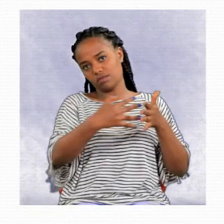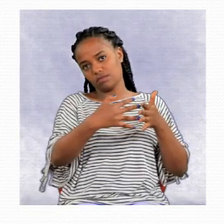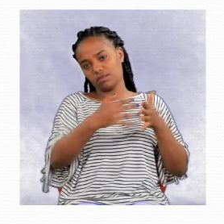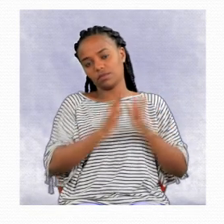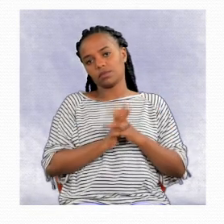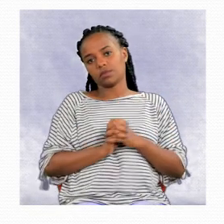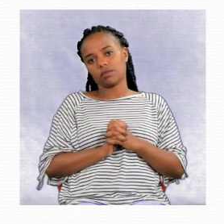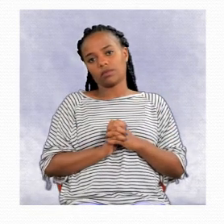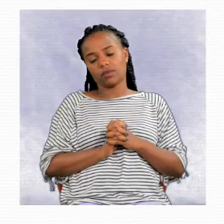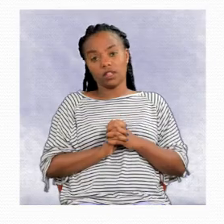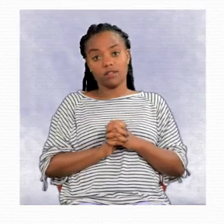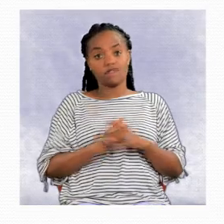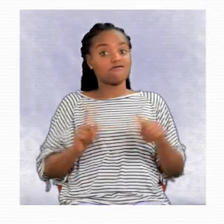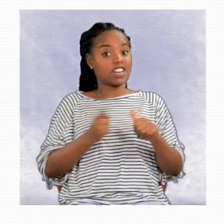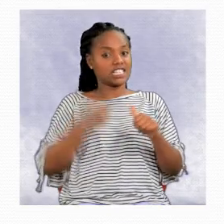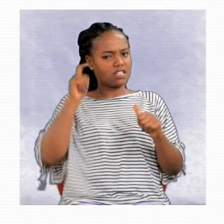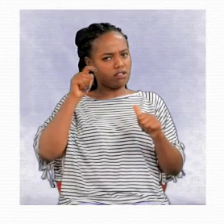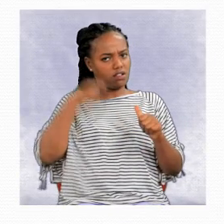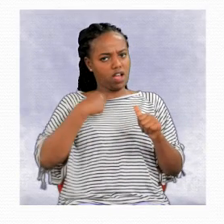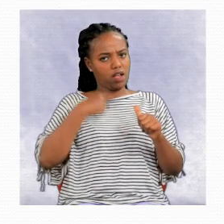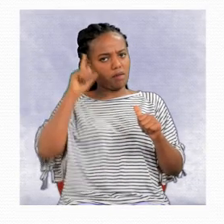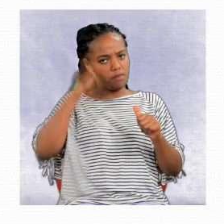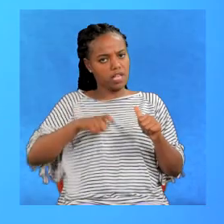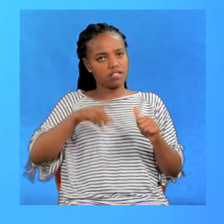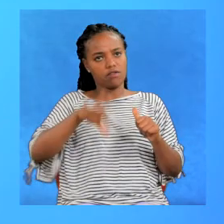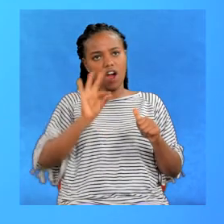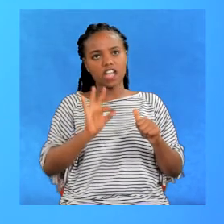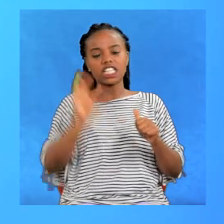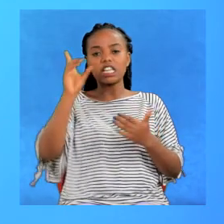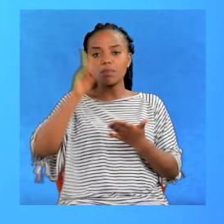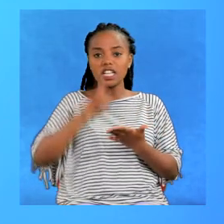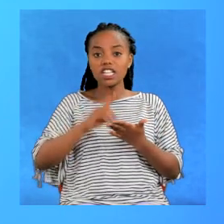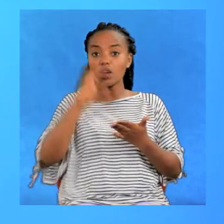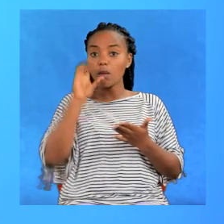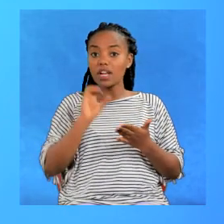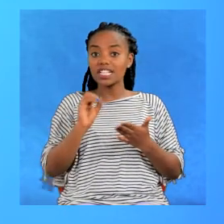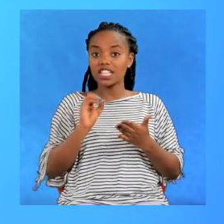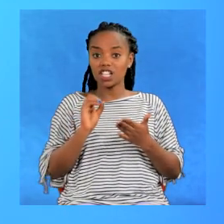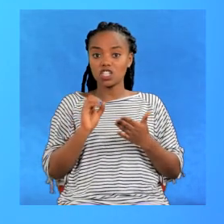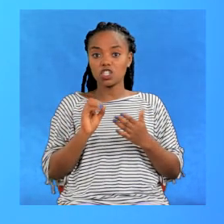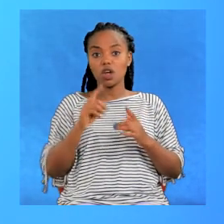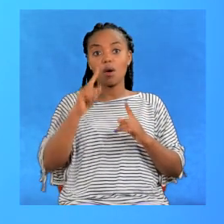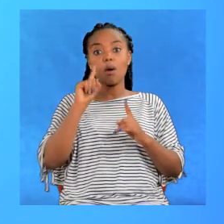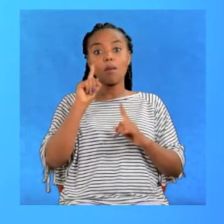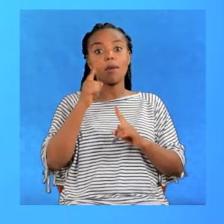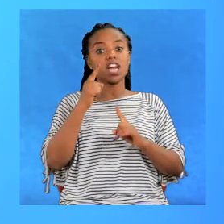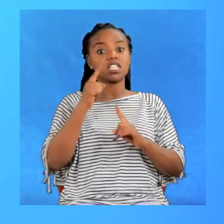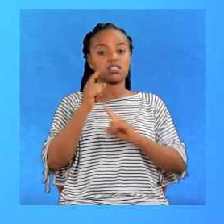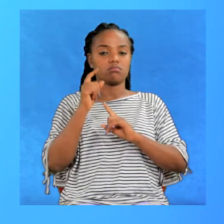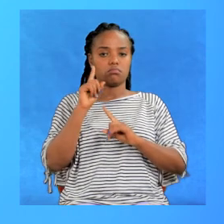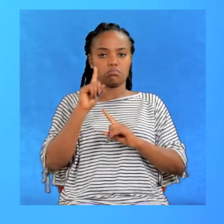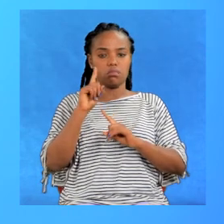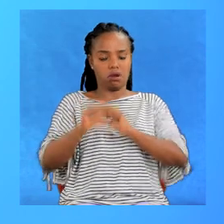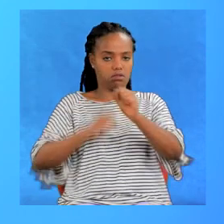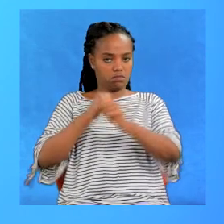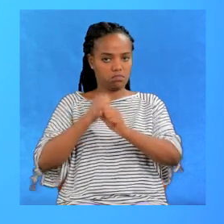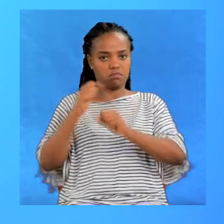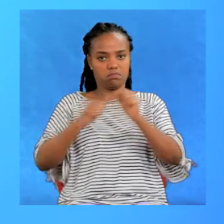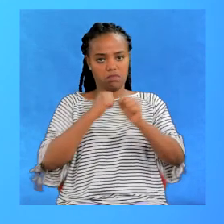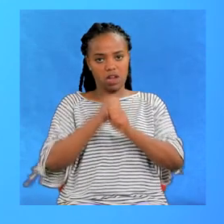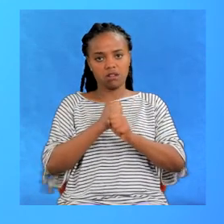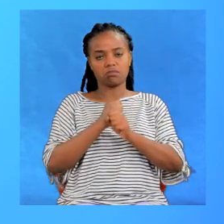So first I need to find the depreciation percentage rate per year.